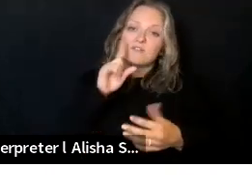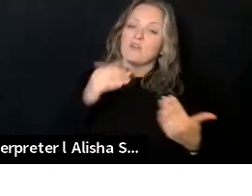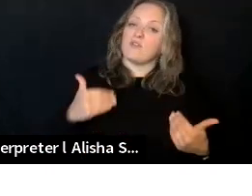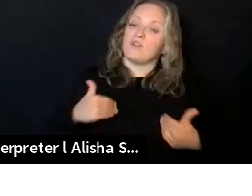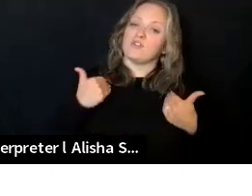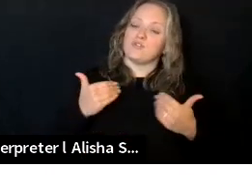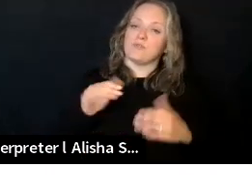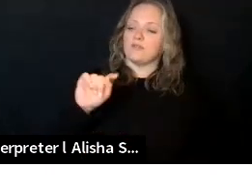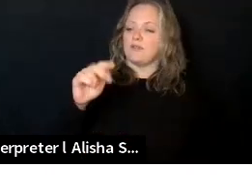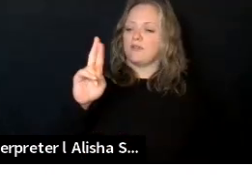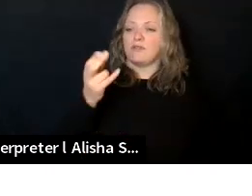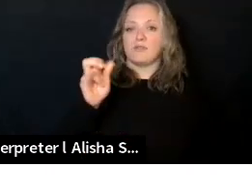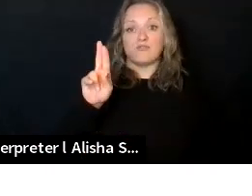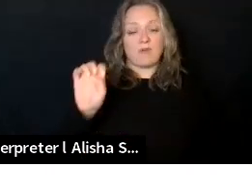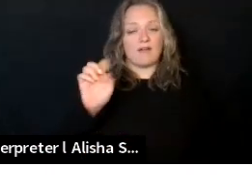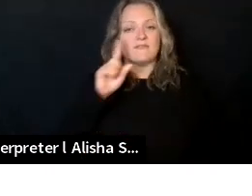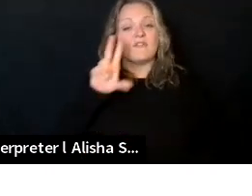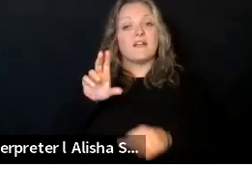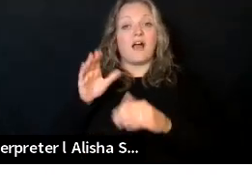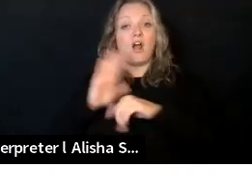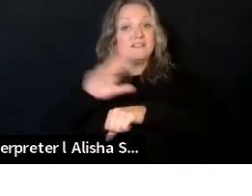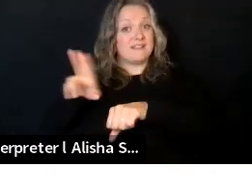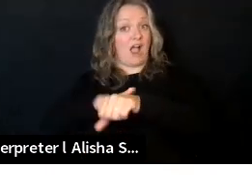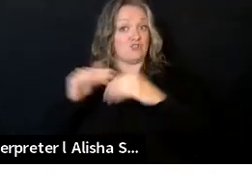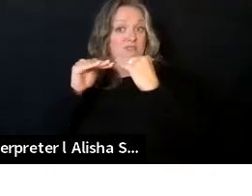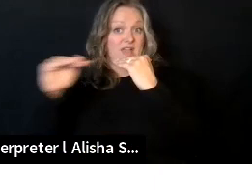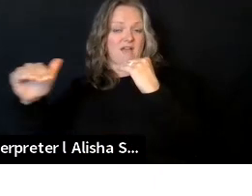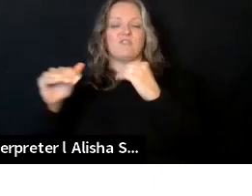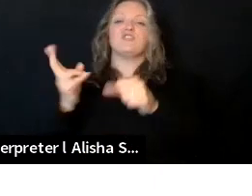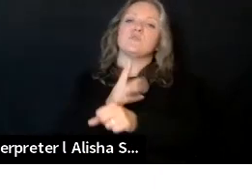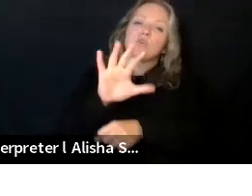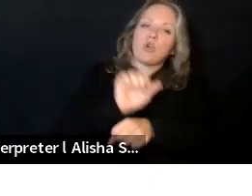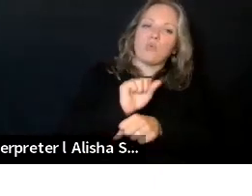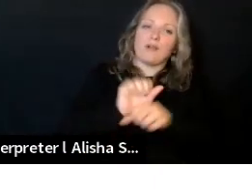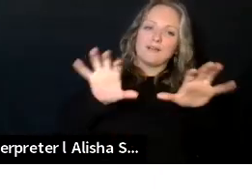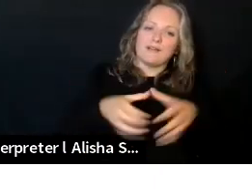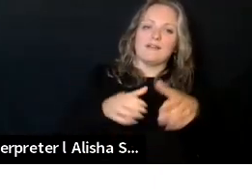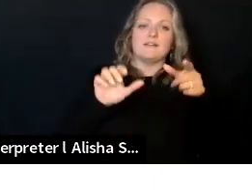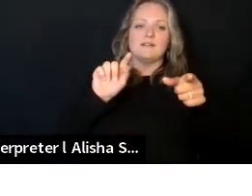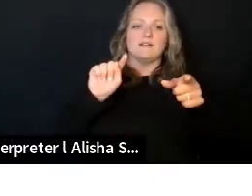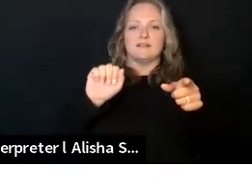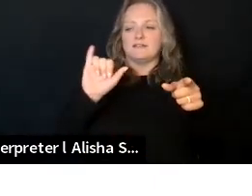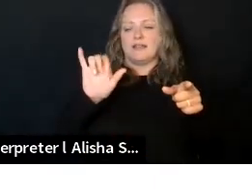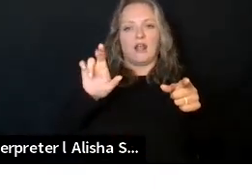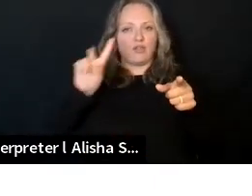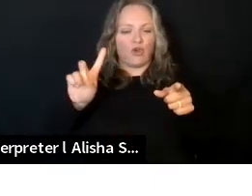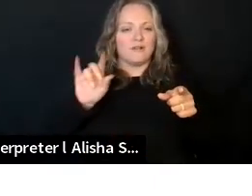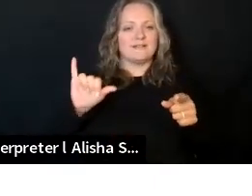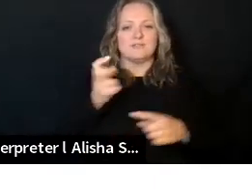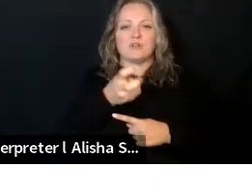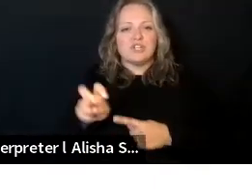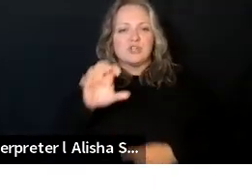through her work with Tailored, which stands for Transition Age Youth Launching Realized Dreams. It's a grant that we have in